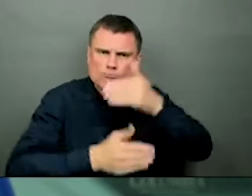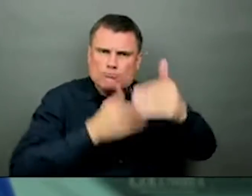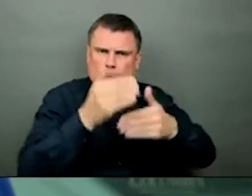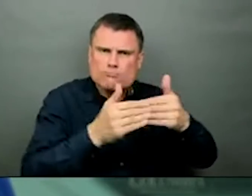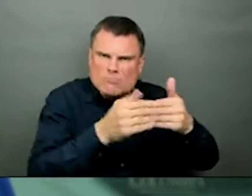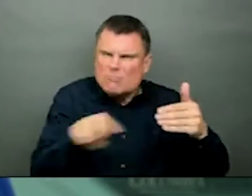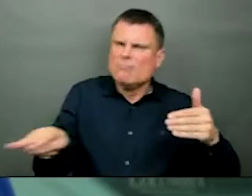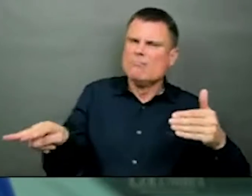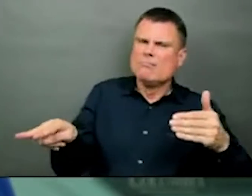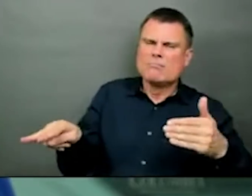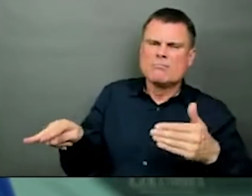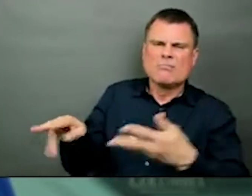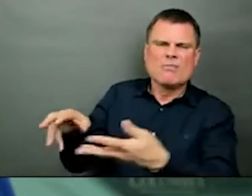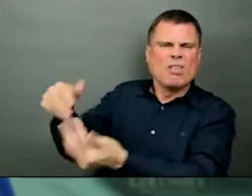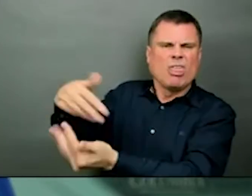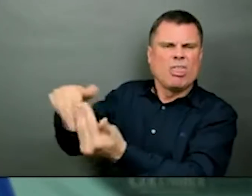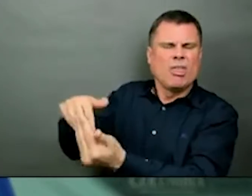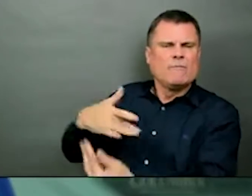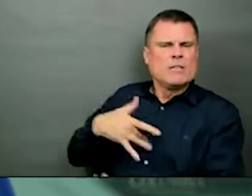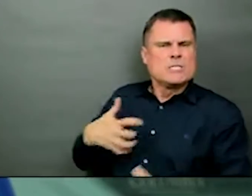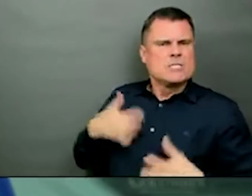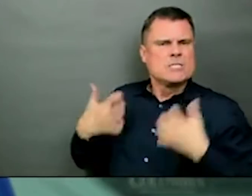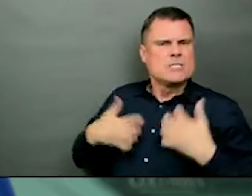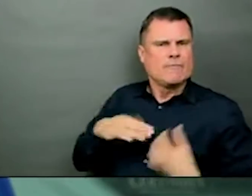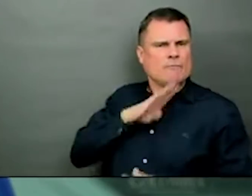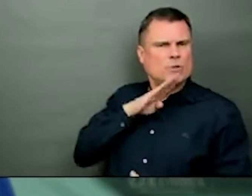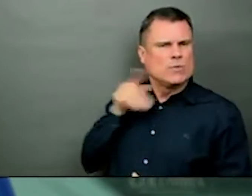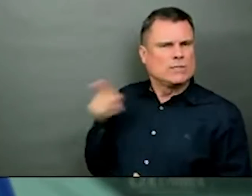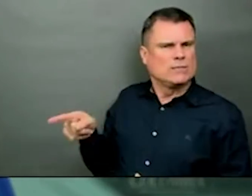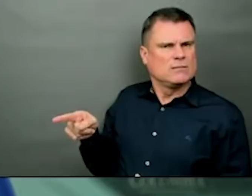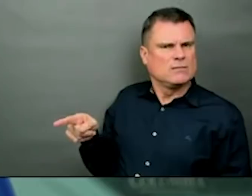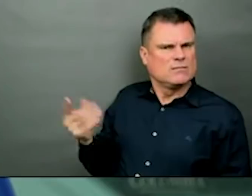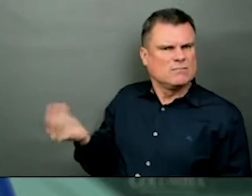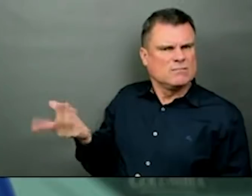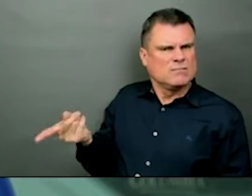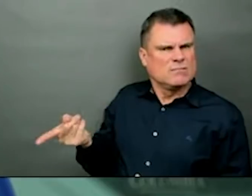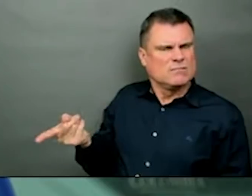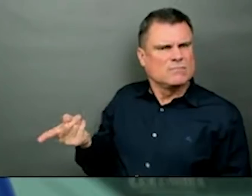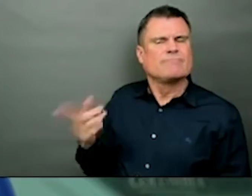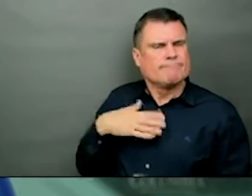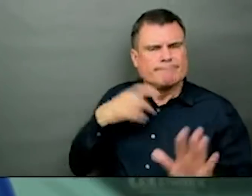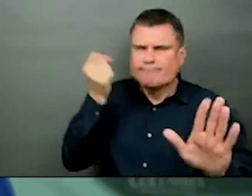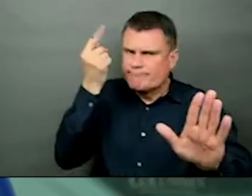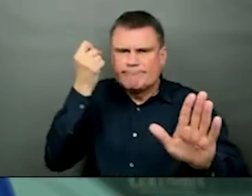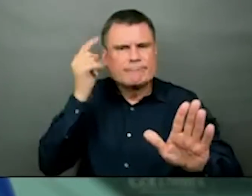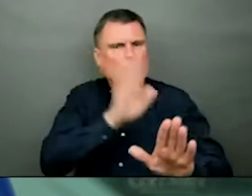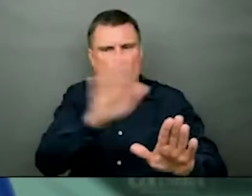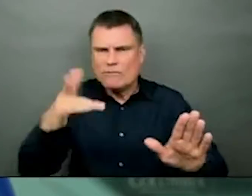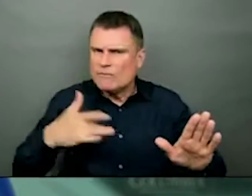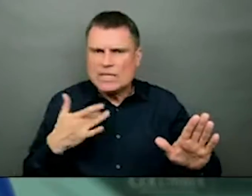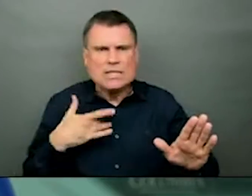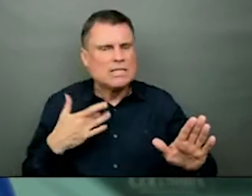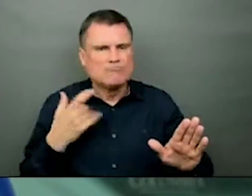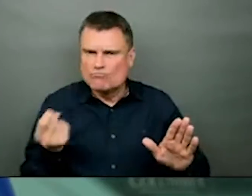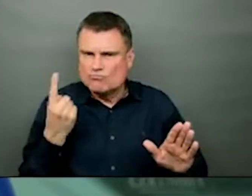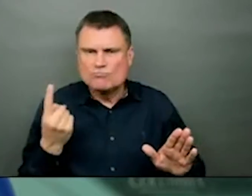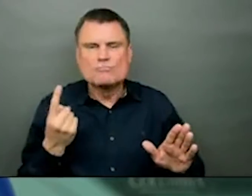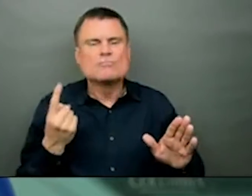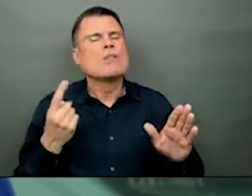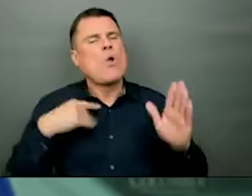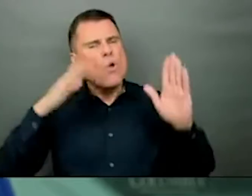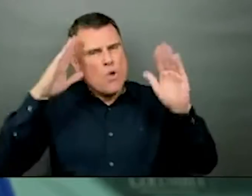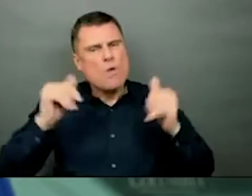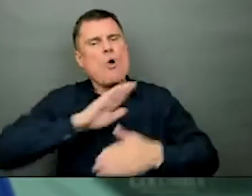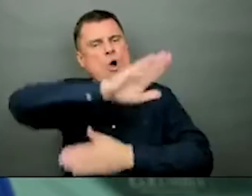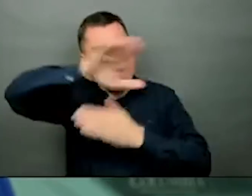that seeing hygiene behavior, which is not consistent with public health orders, which are guided on keeping people healthy and are designed to